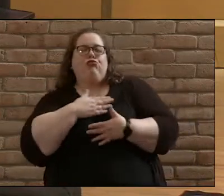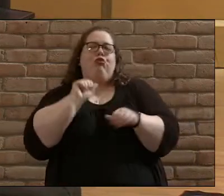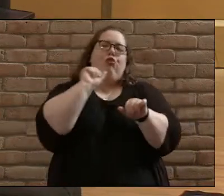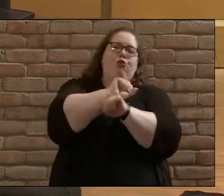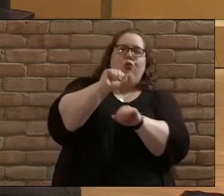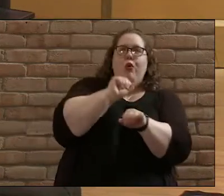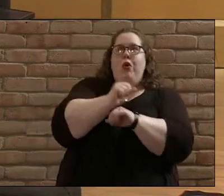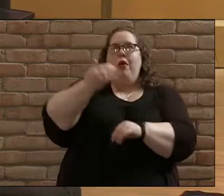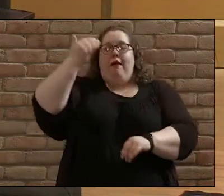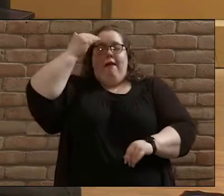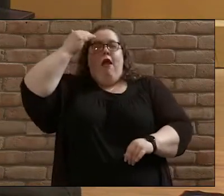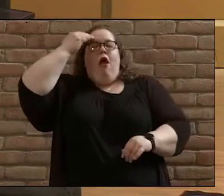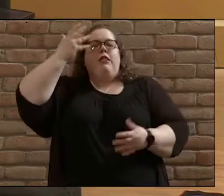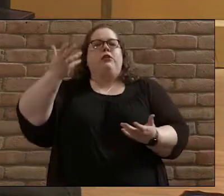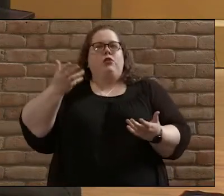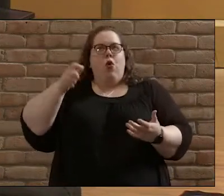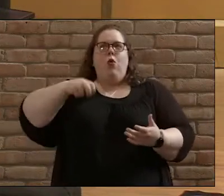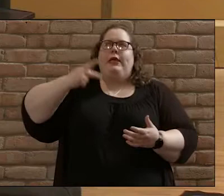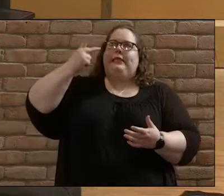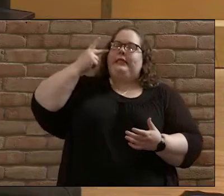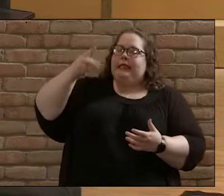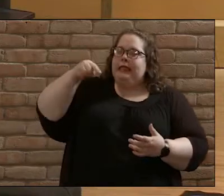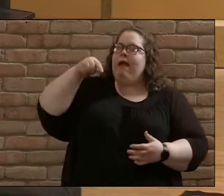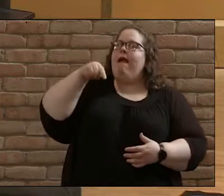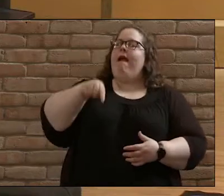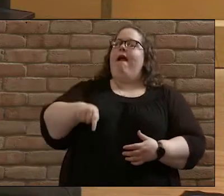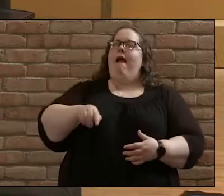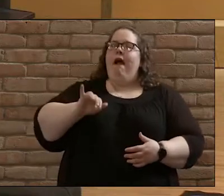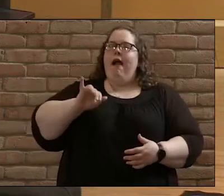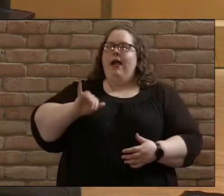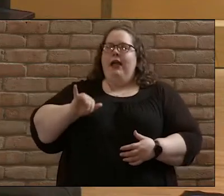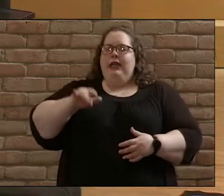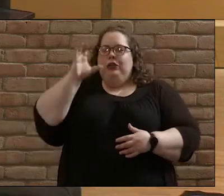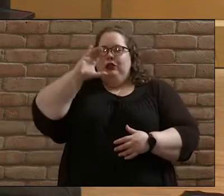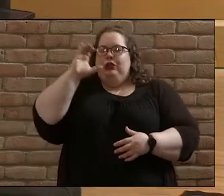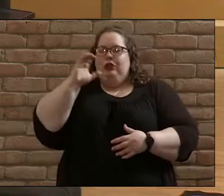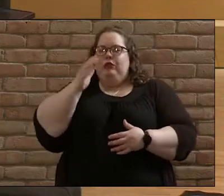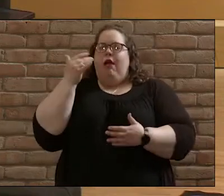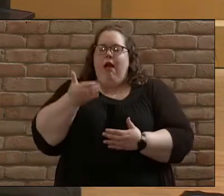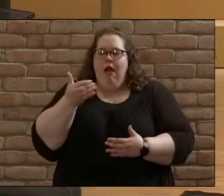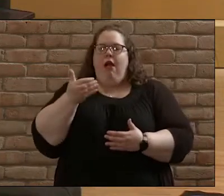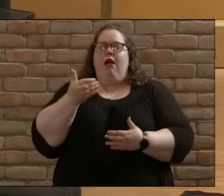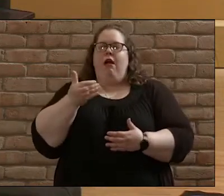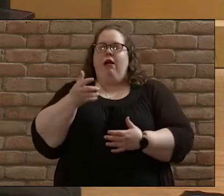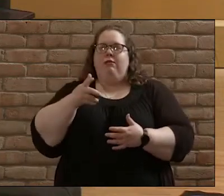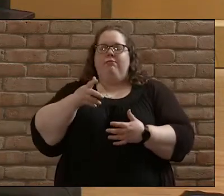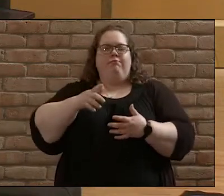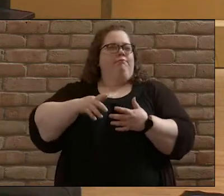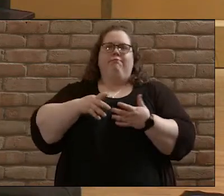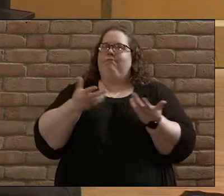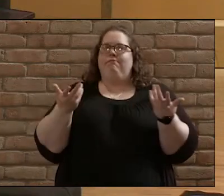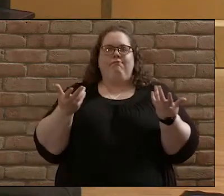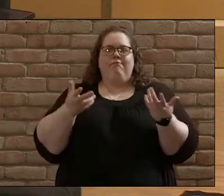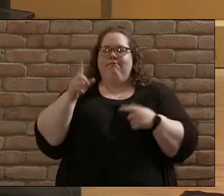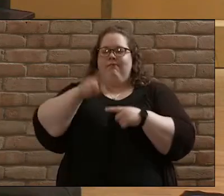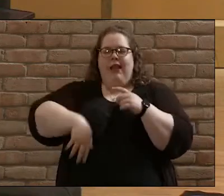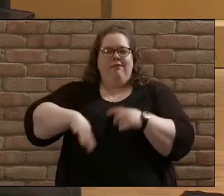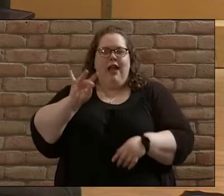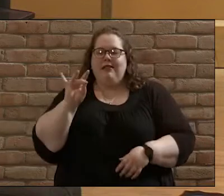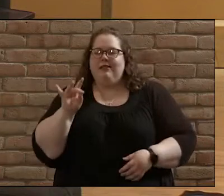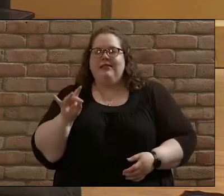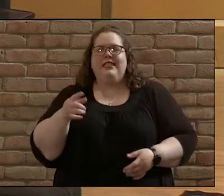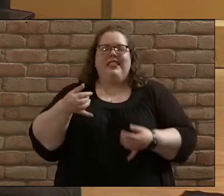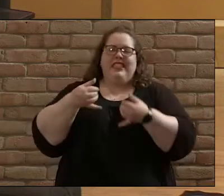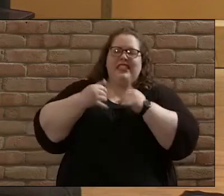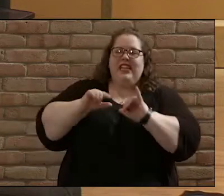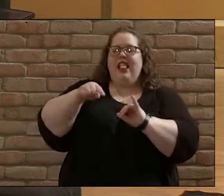each of these things, we have found that Solomon comes to a dead end in the road. He still continues to be searching. He